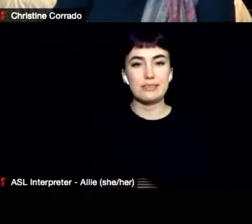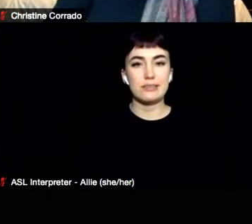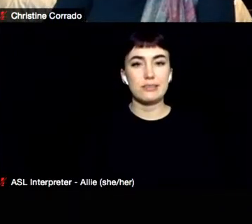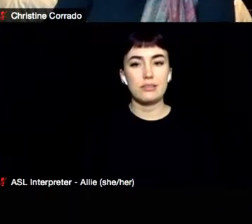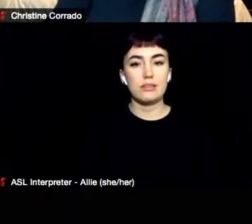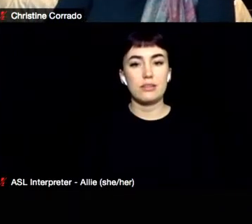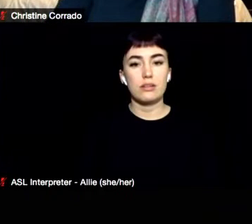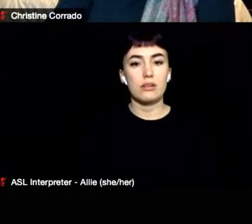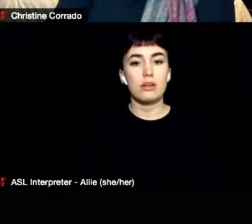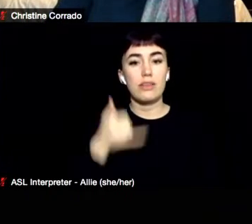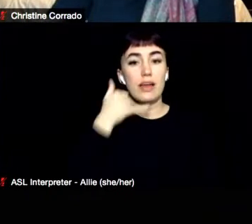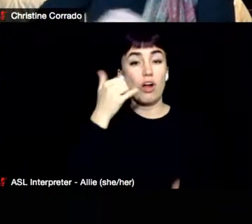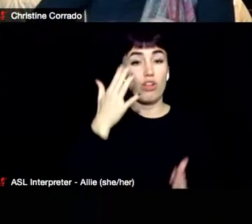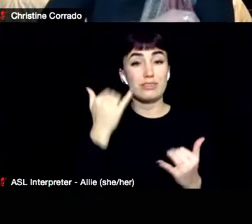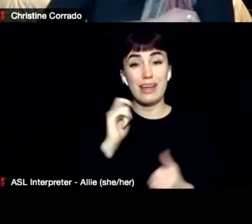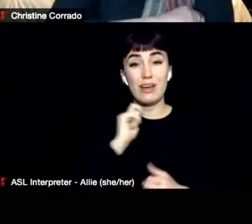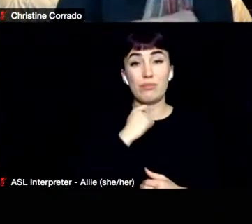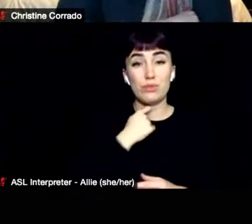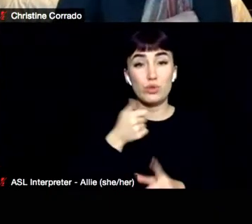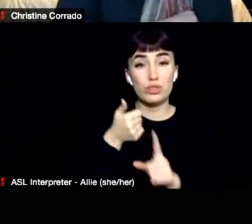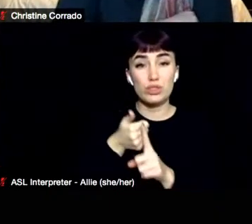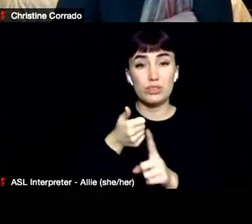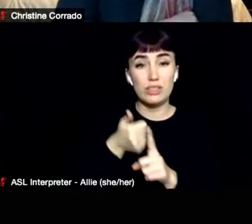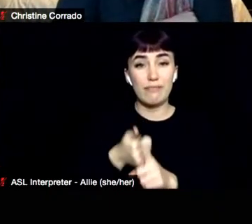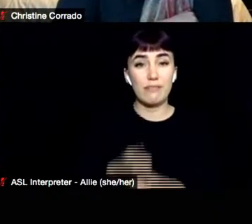That caller is now muted herself.